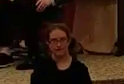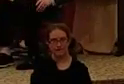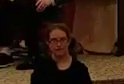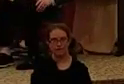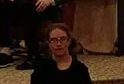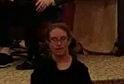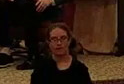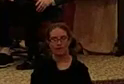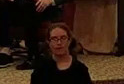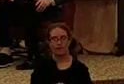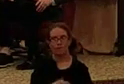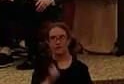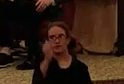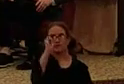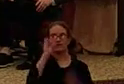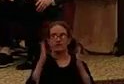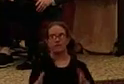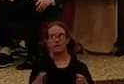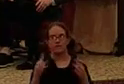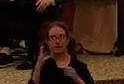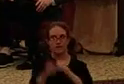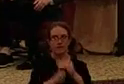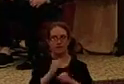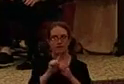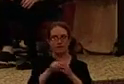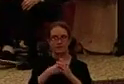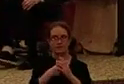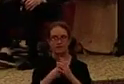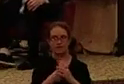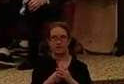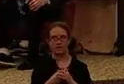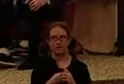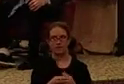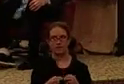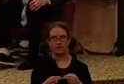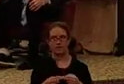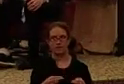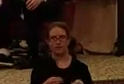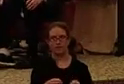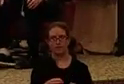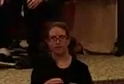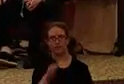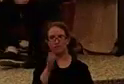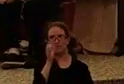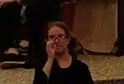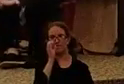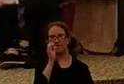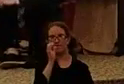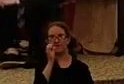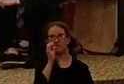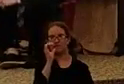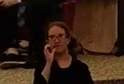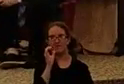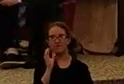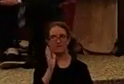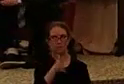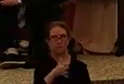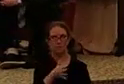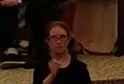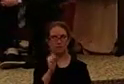He said, I've been an alcoholic for years. I started out just simple, just having a few little after-work drinks.